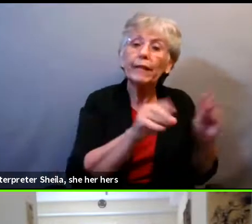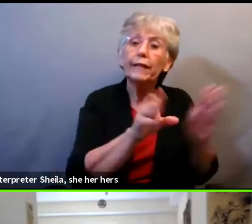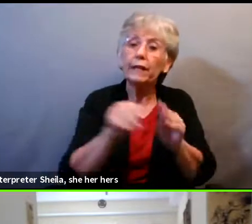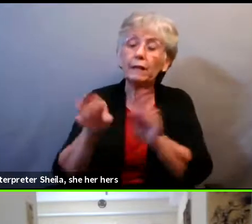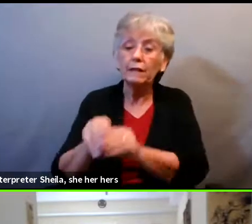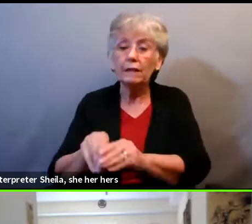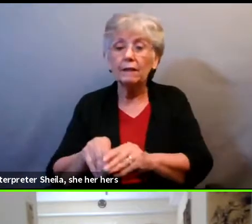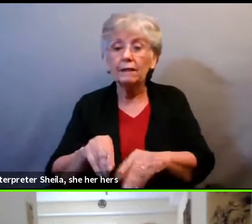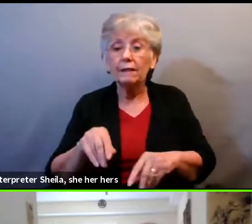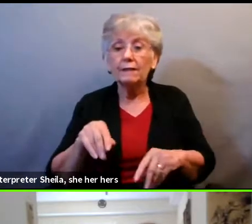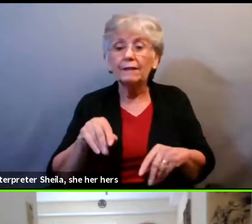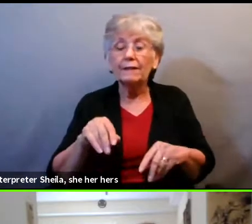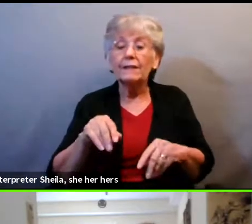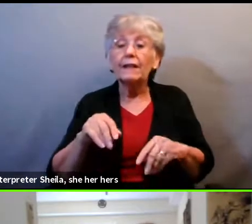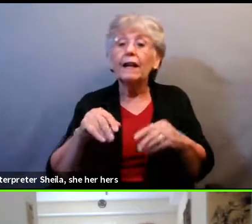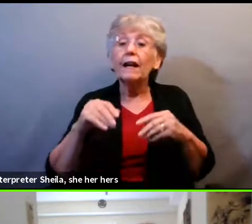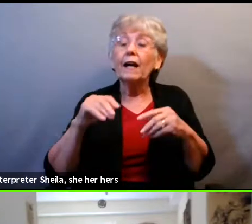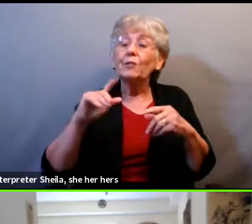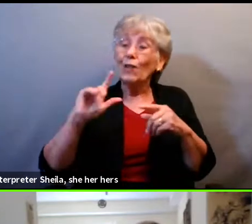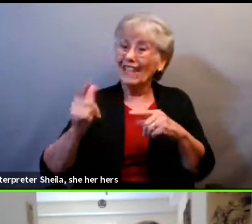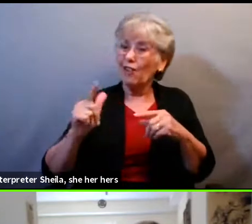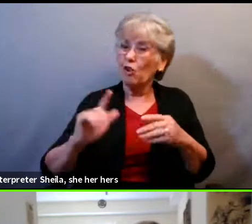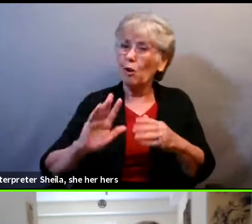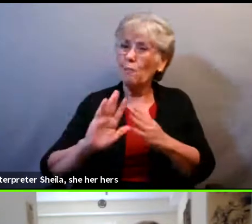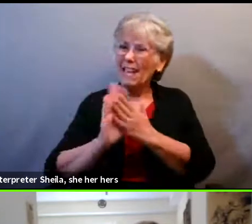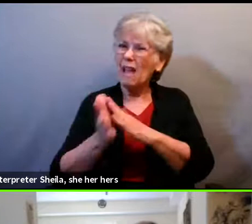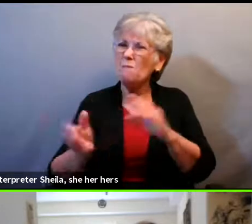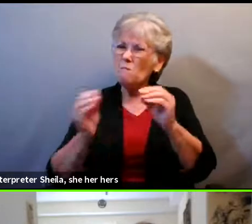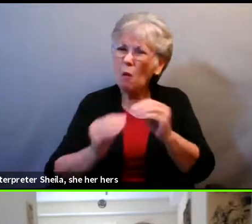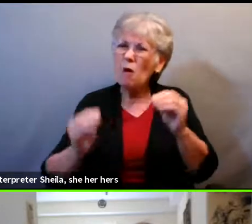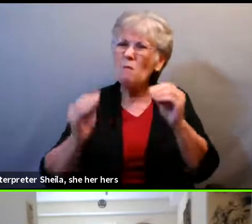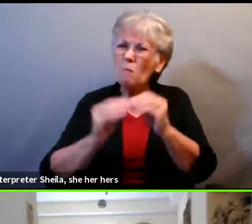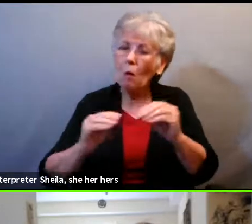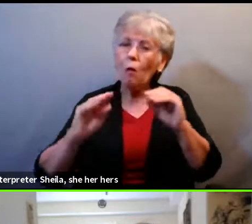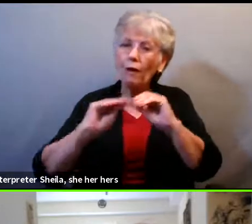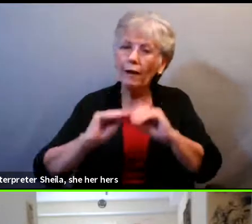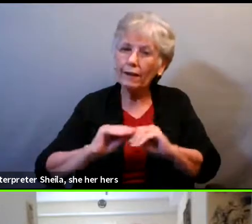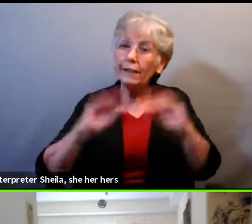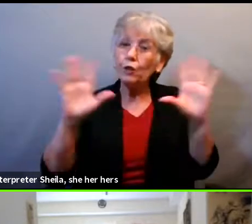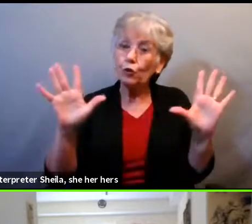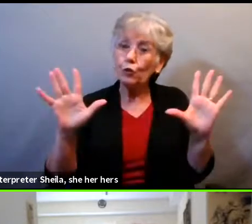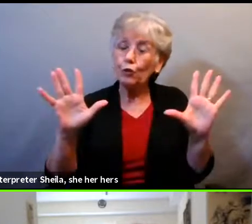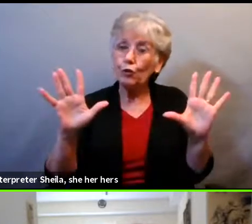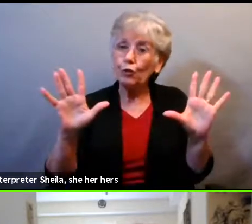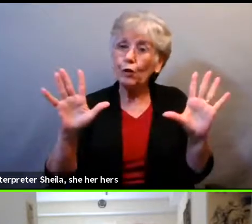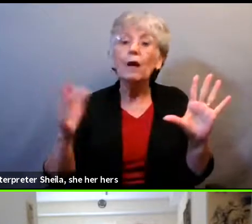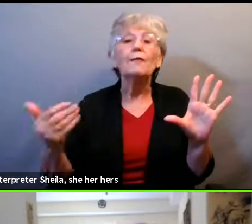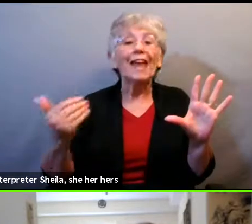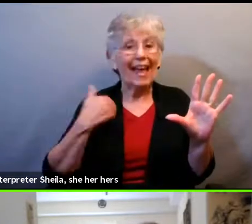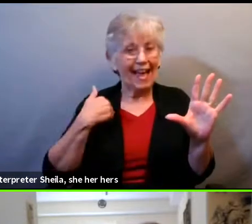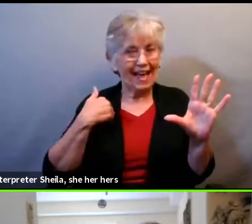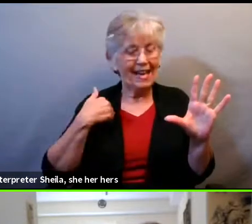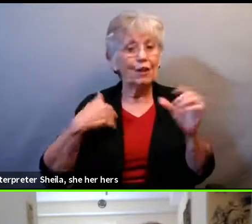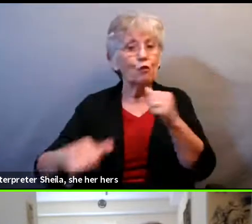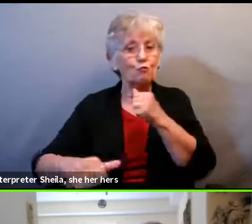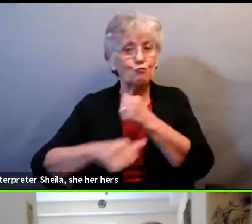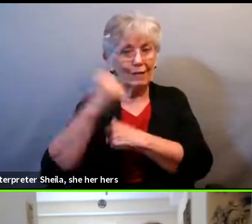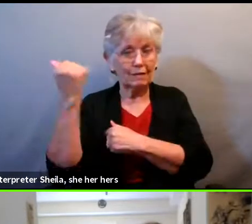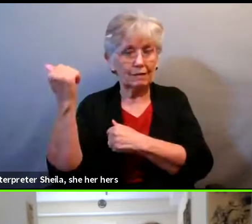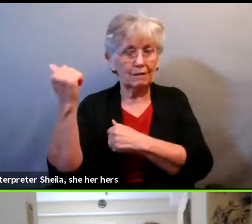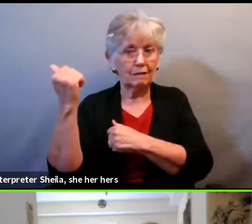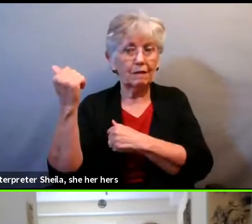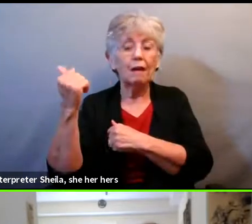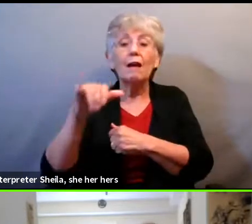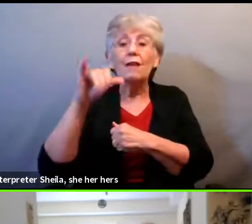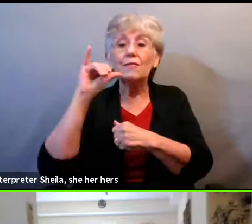it became clearer that there was a risk of the